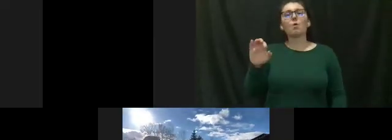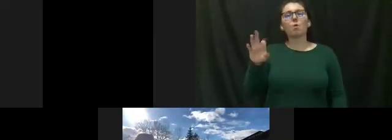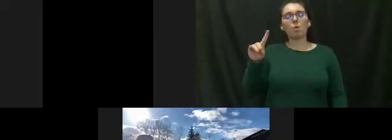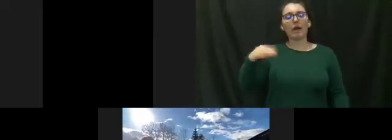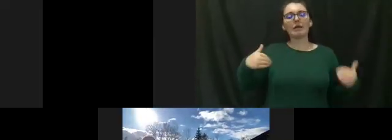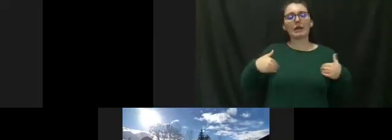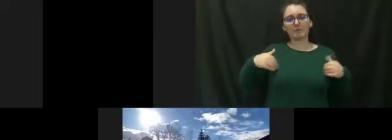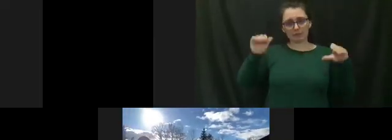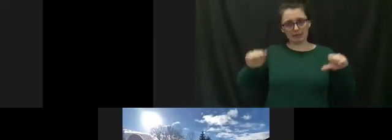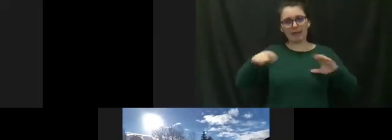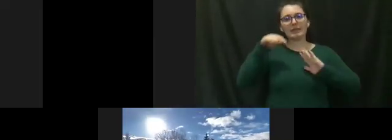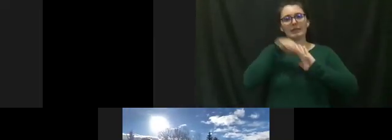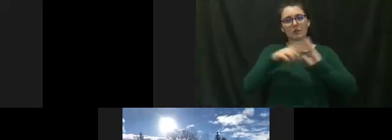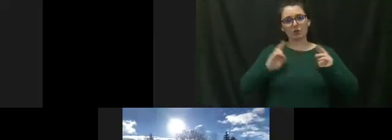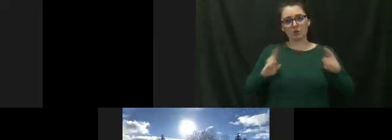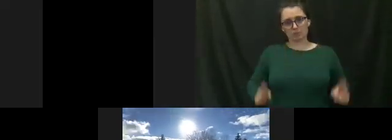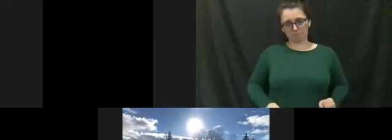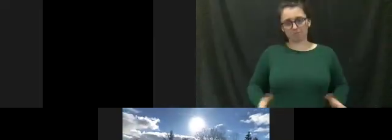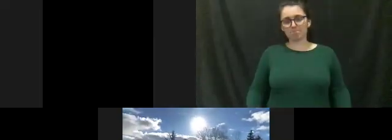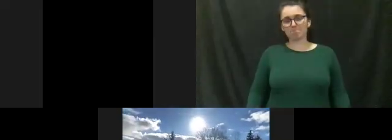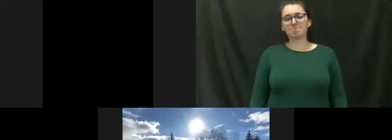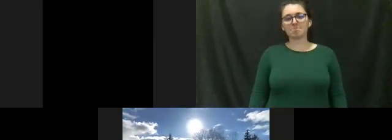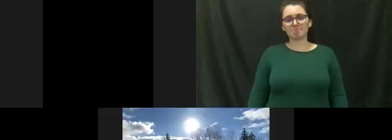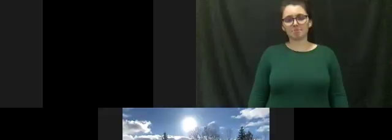The car coming by.